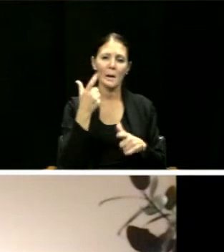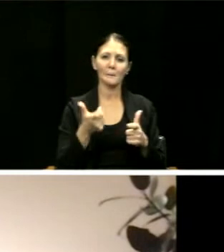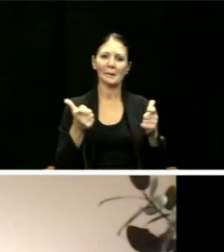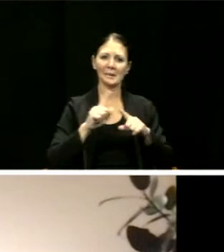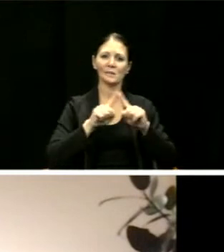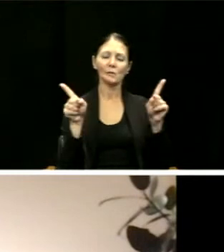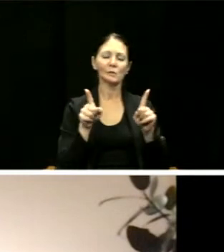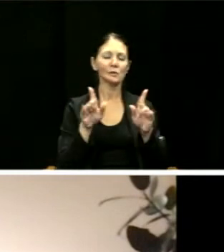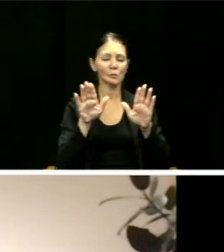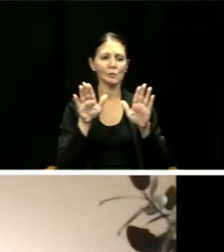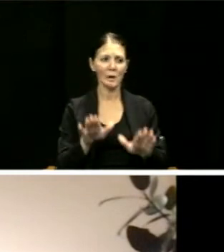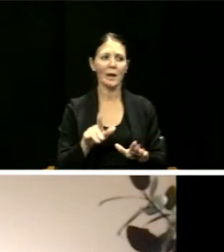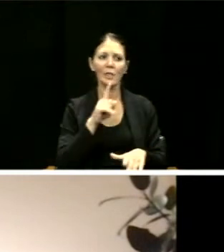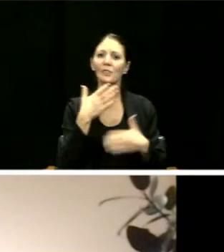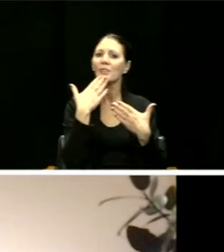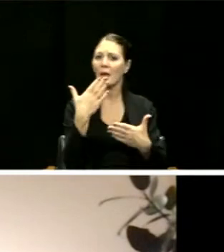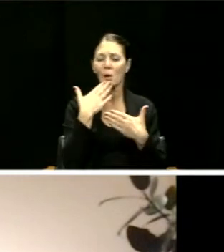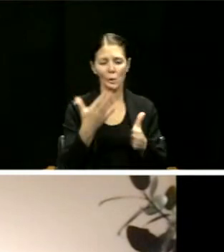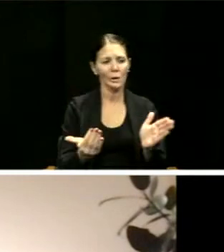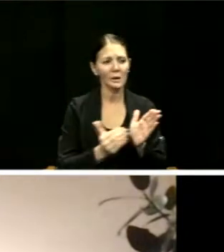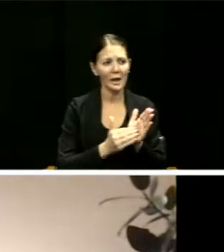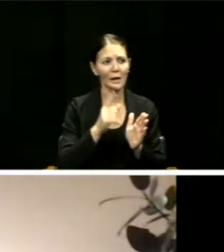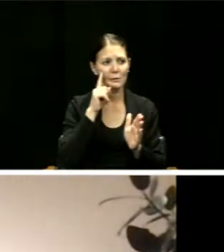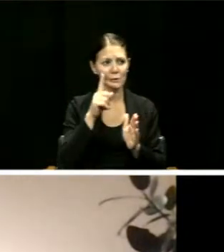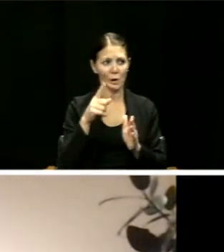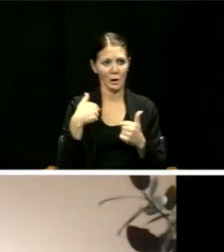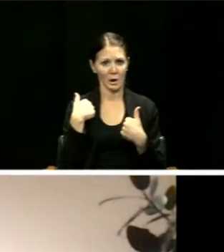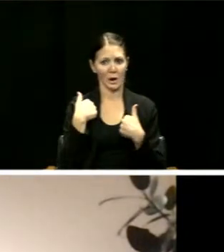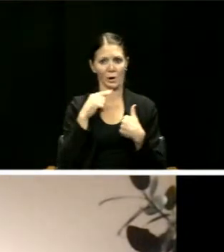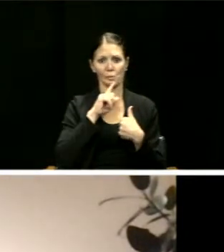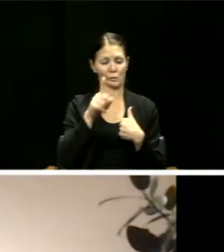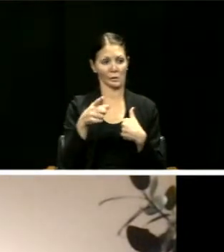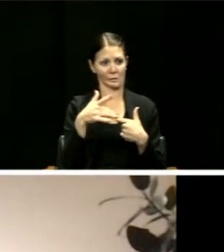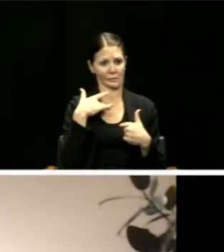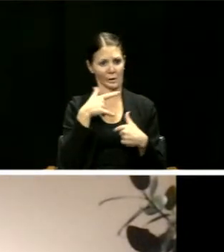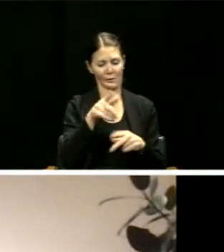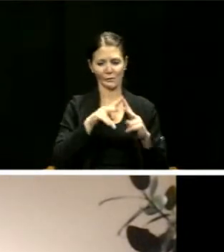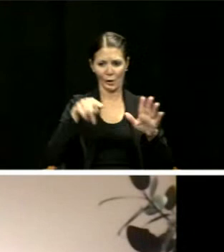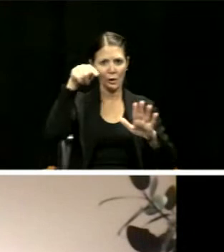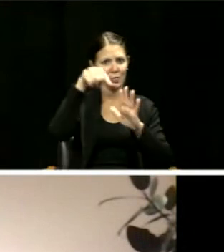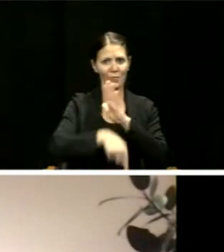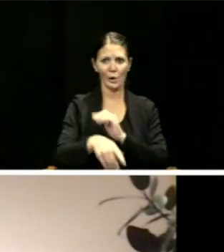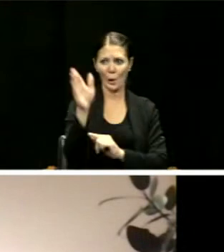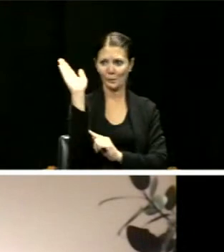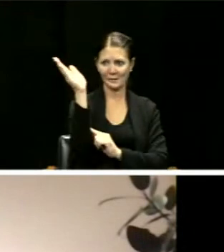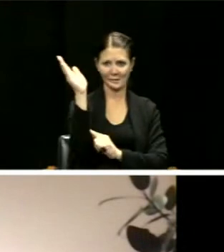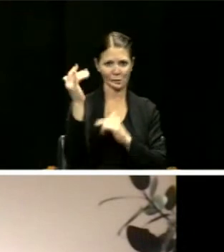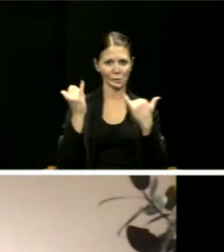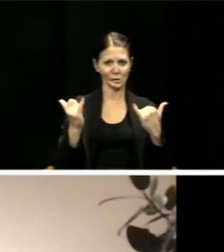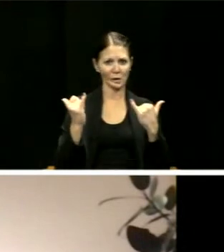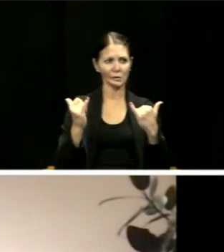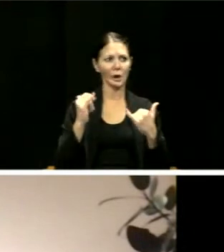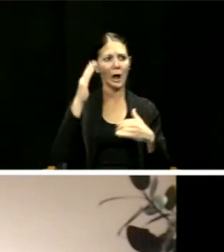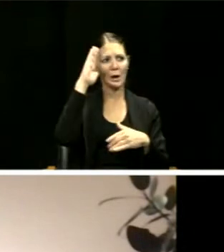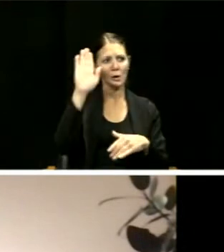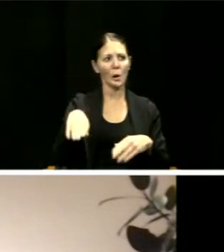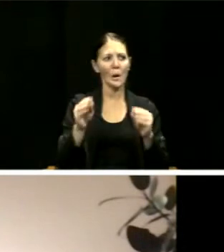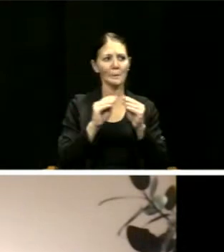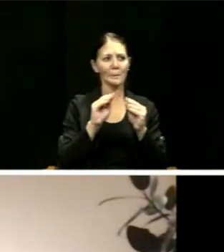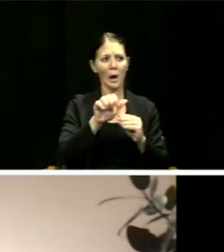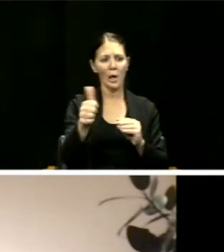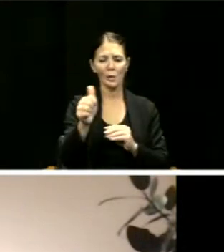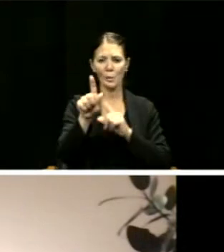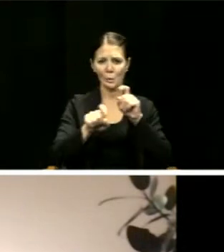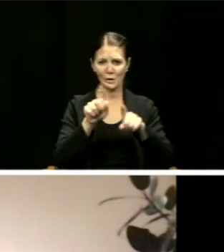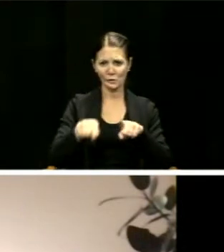Great. Again, I just want to thank you guys for what I consider to be a pretty thorough presentation. I'm sure there's going to still be more questions that other people are going to